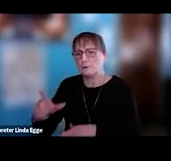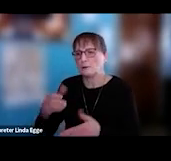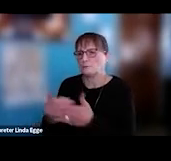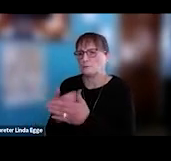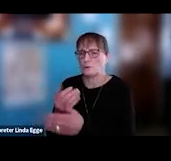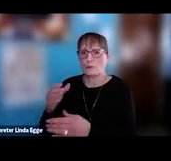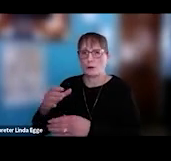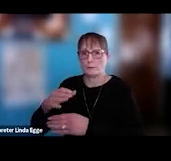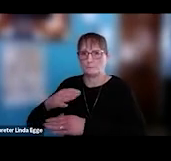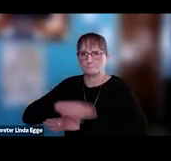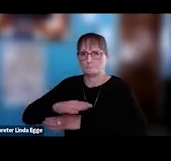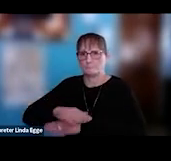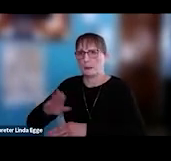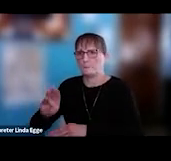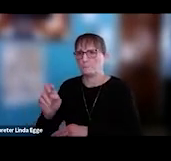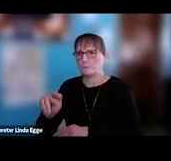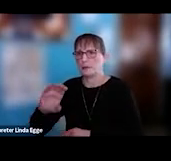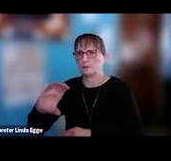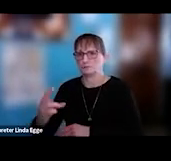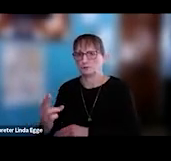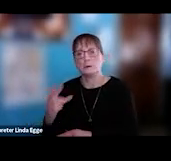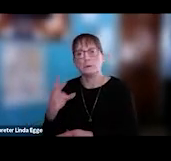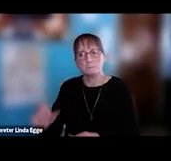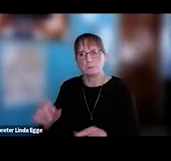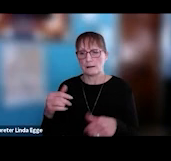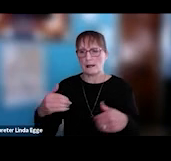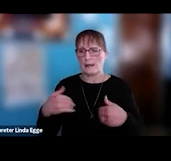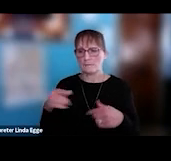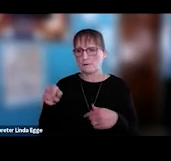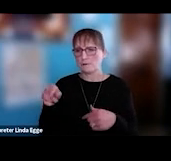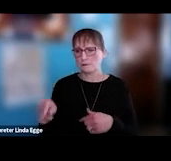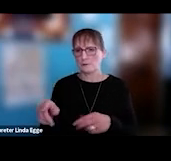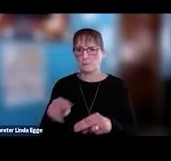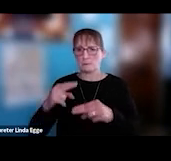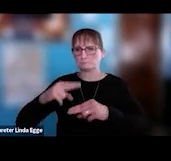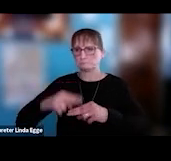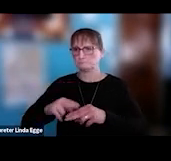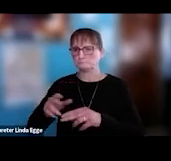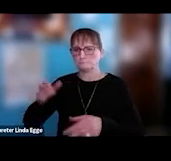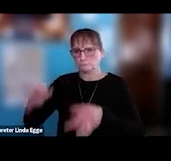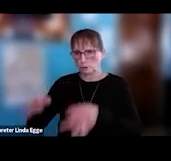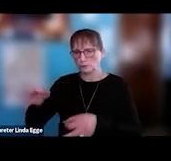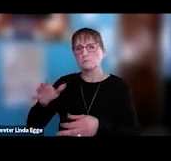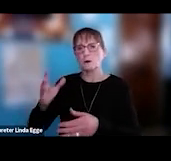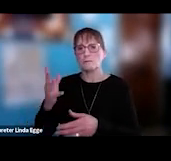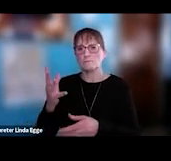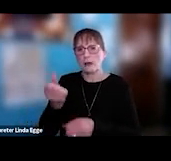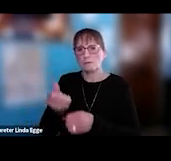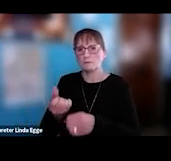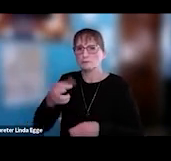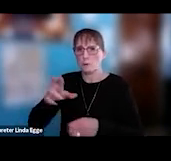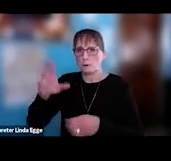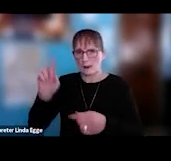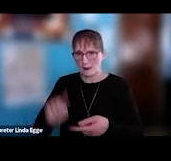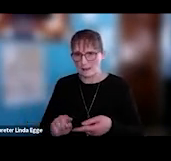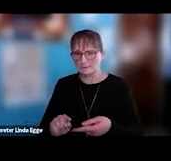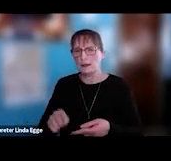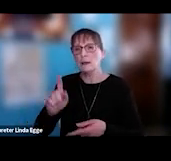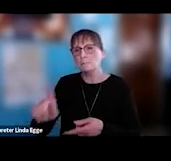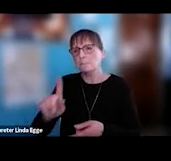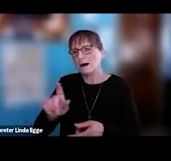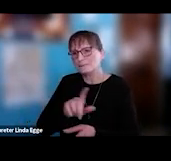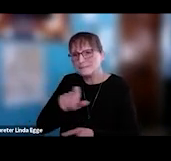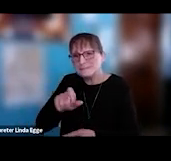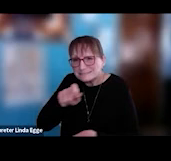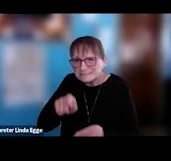bench, potentially who have sat for less than 5 years, and it's exactly what Project ECHO is